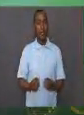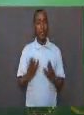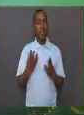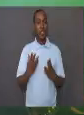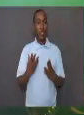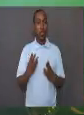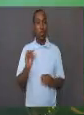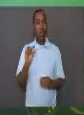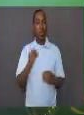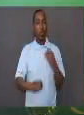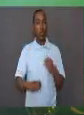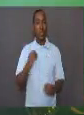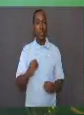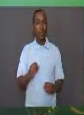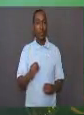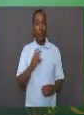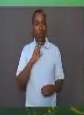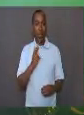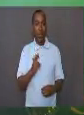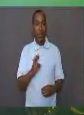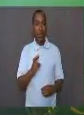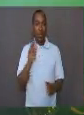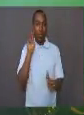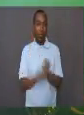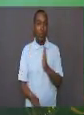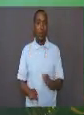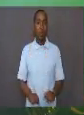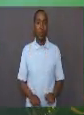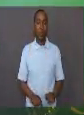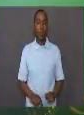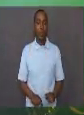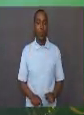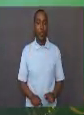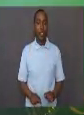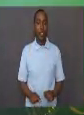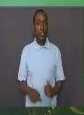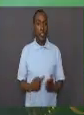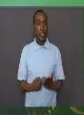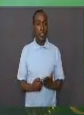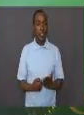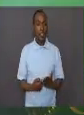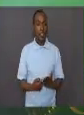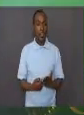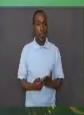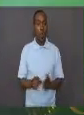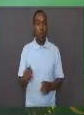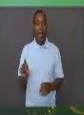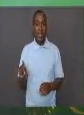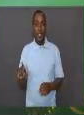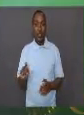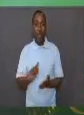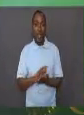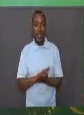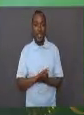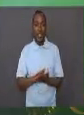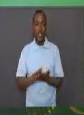the microorganisms are destroyed. However, since pasteurization